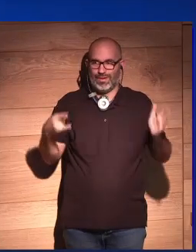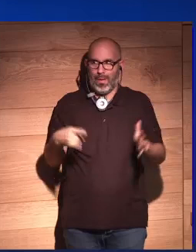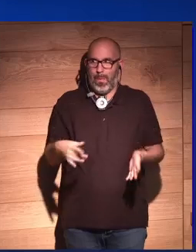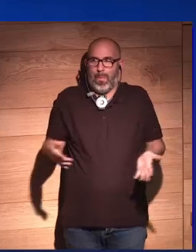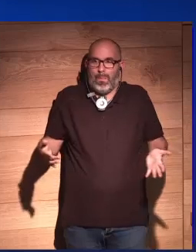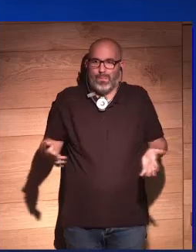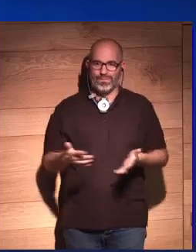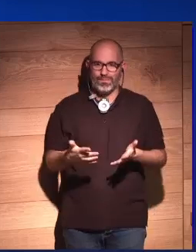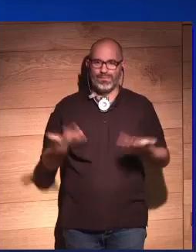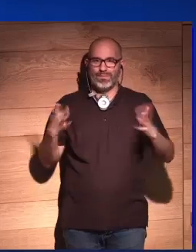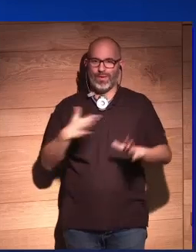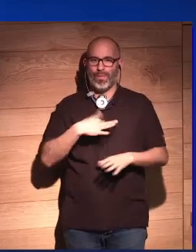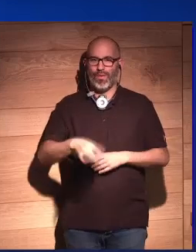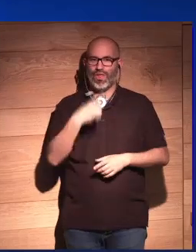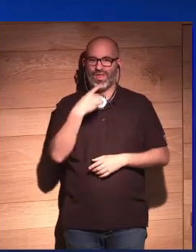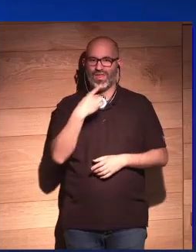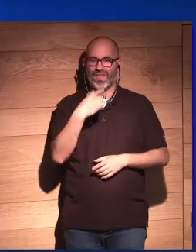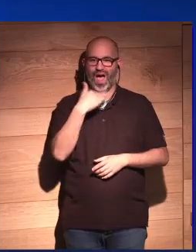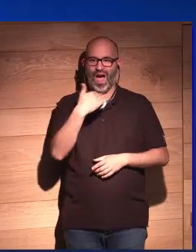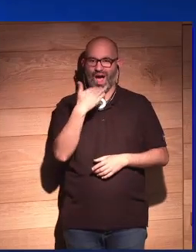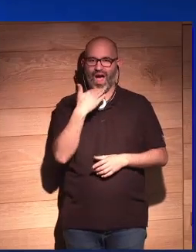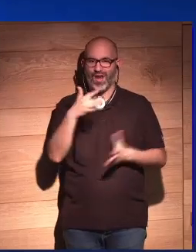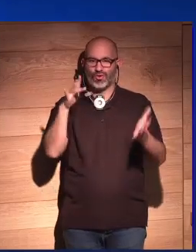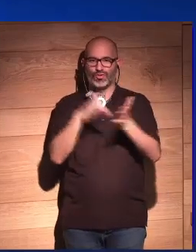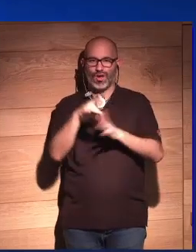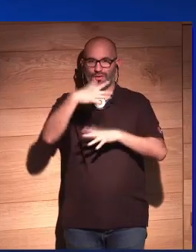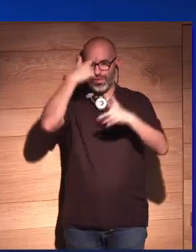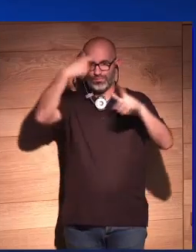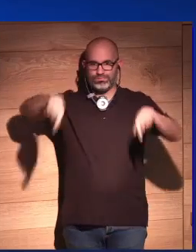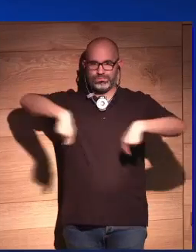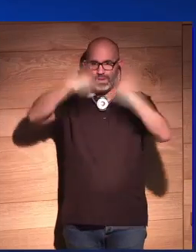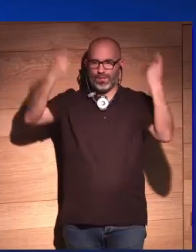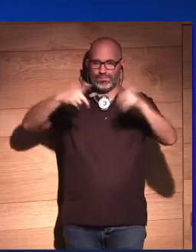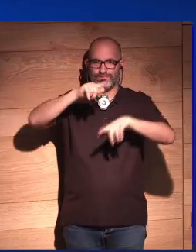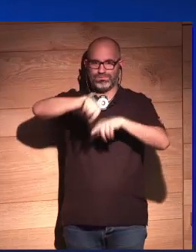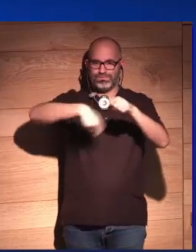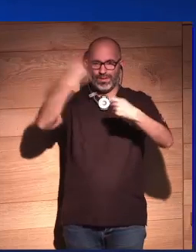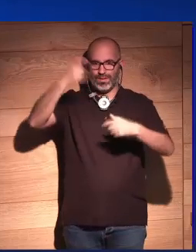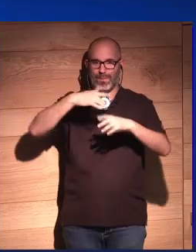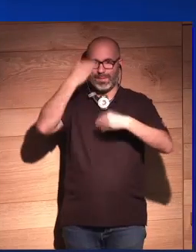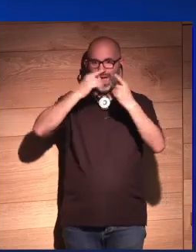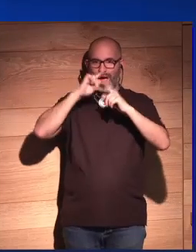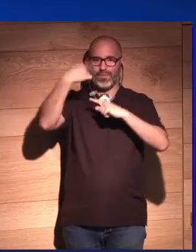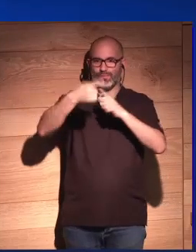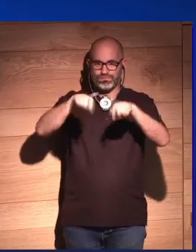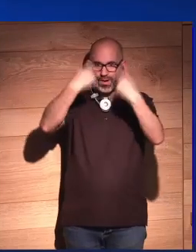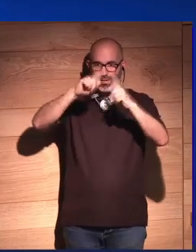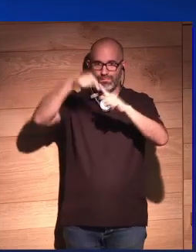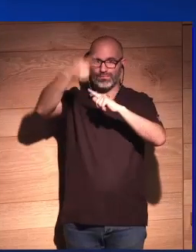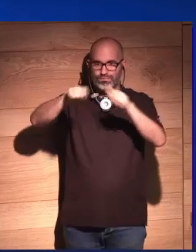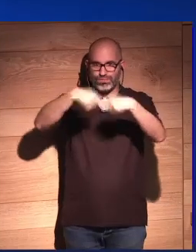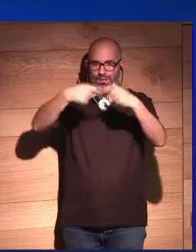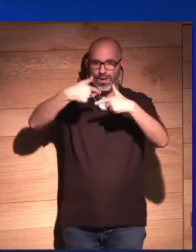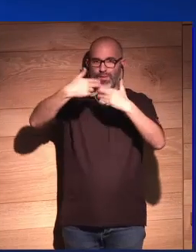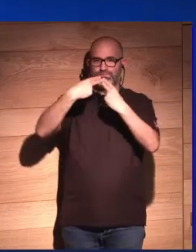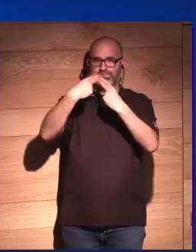disruptive. It disrupts the things that we think we know. It disrupts our sense of reality. And I think that's important. That's an important thing